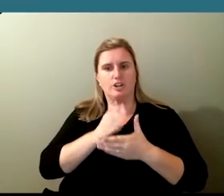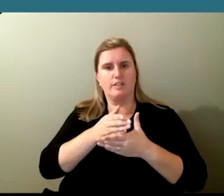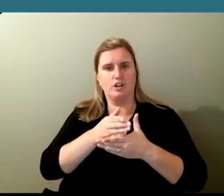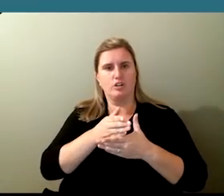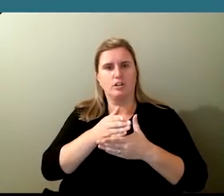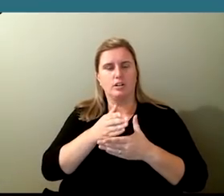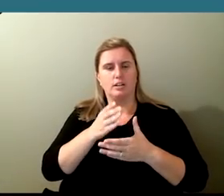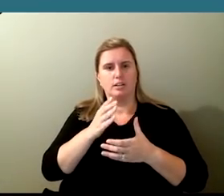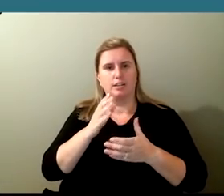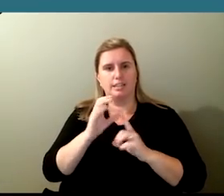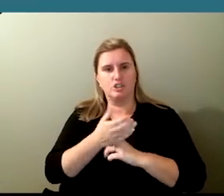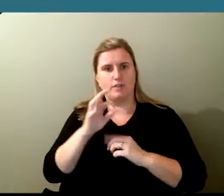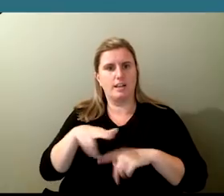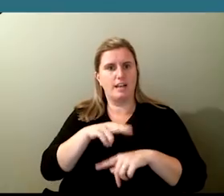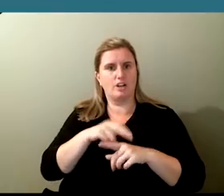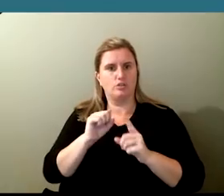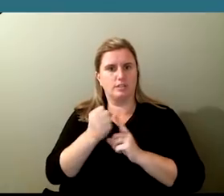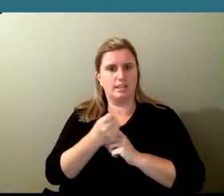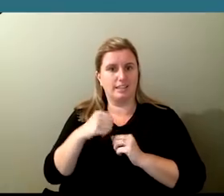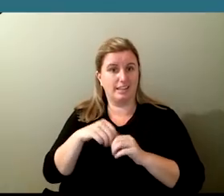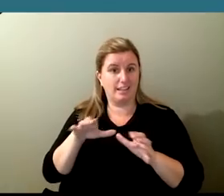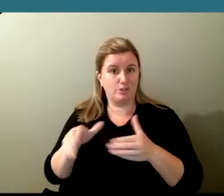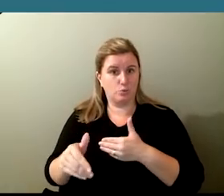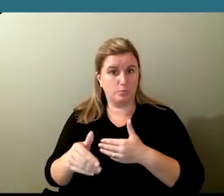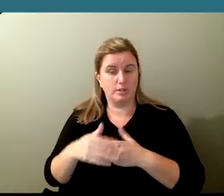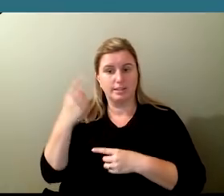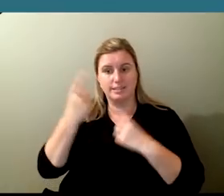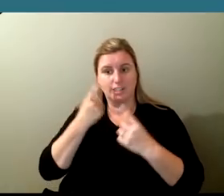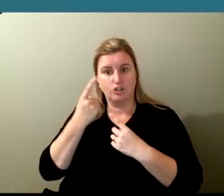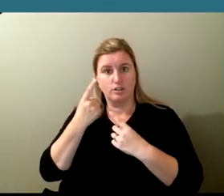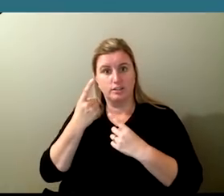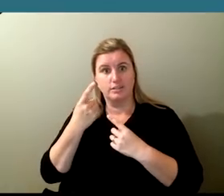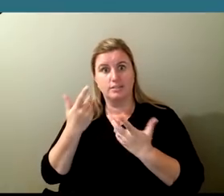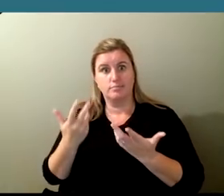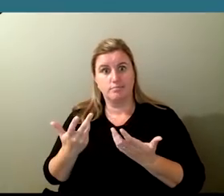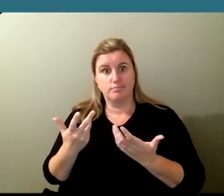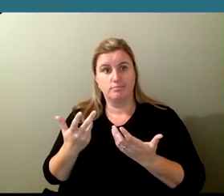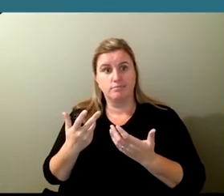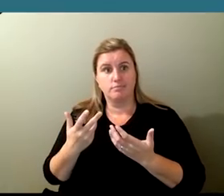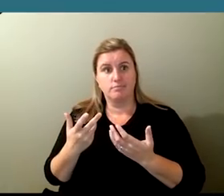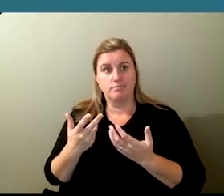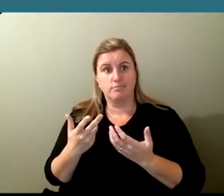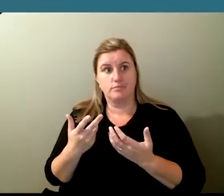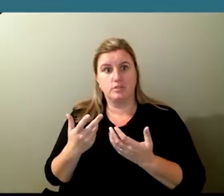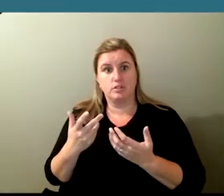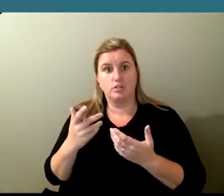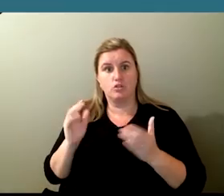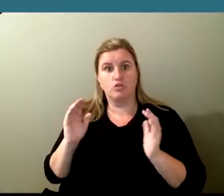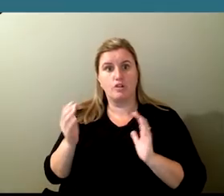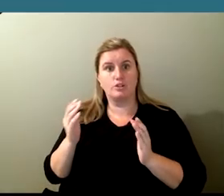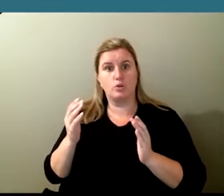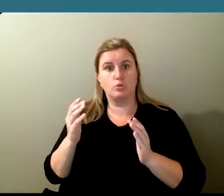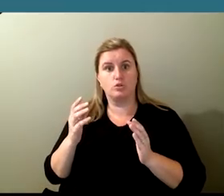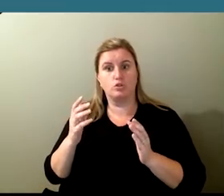natural setting, you know, in a classroom. Considering that, you know, ratios are complex in